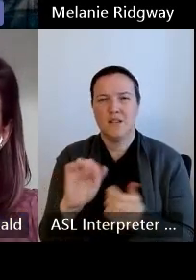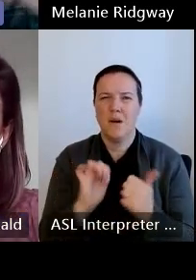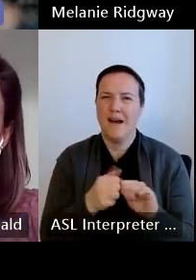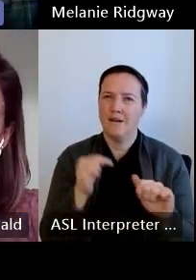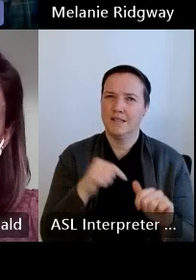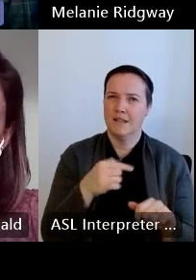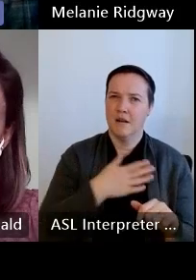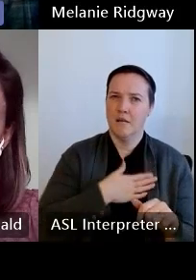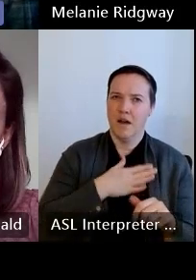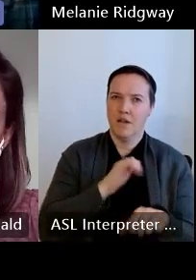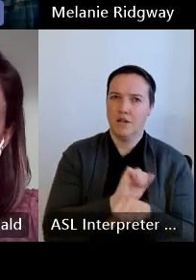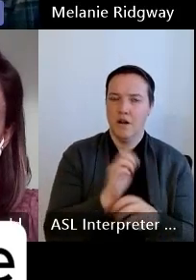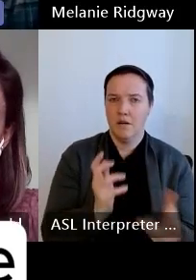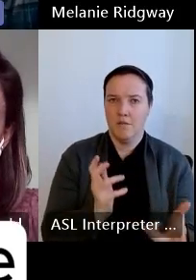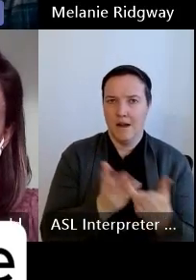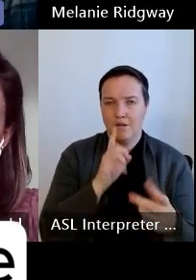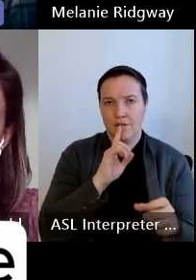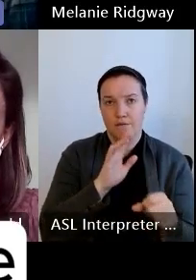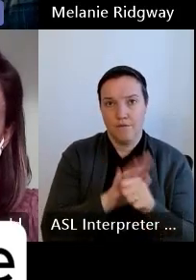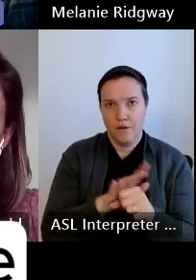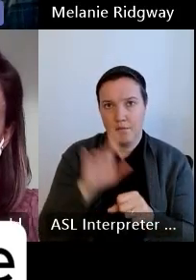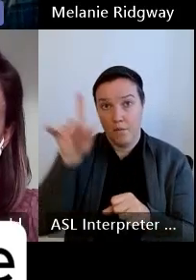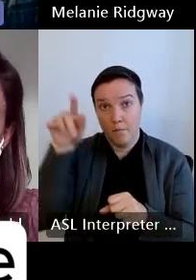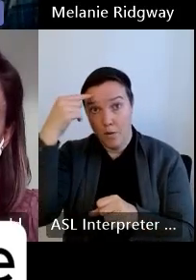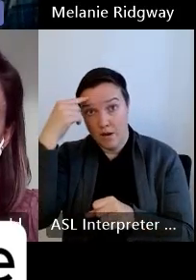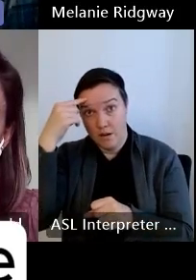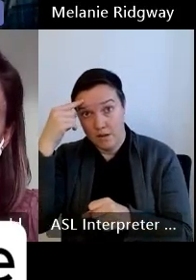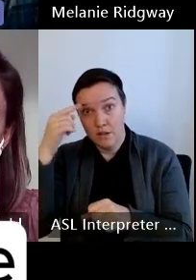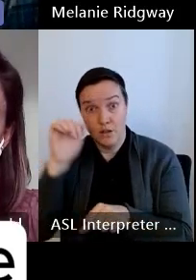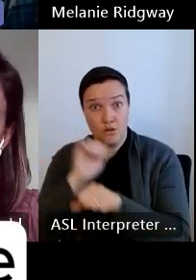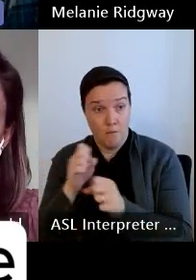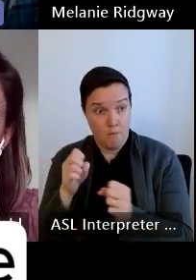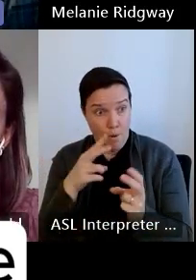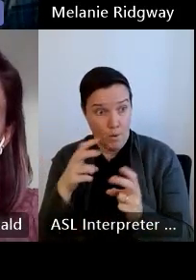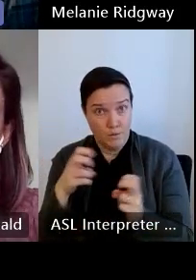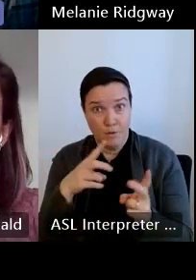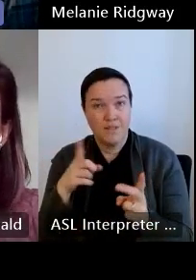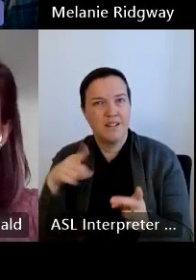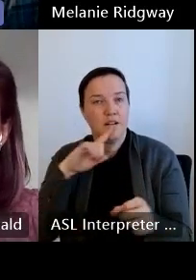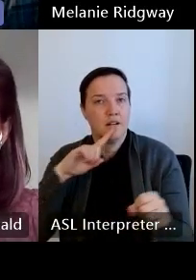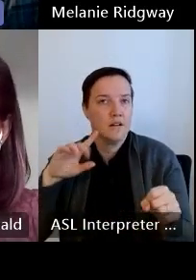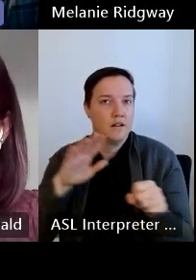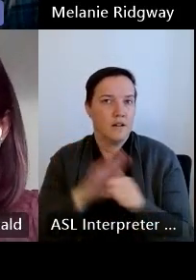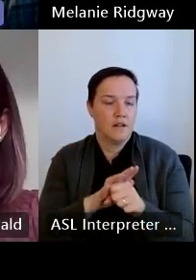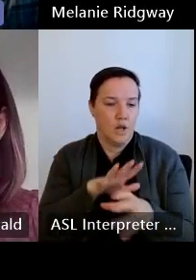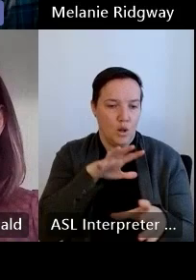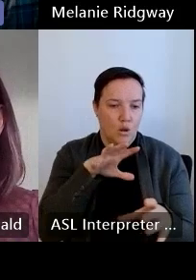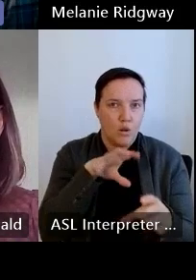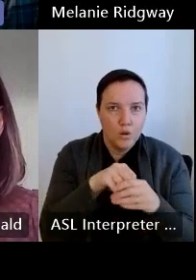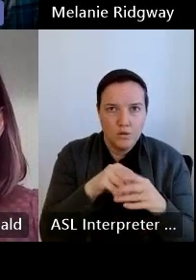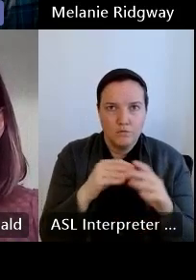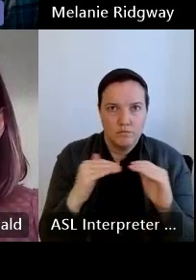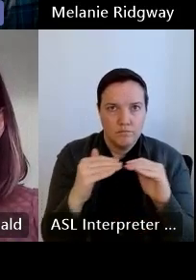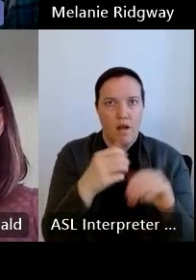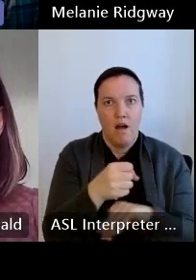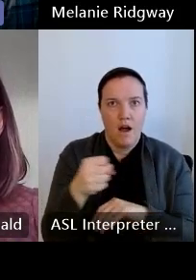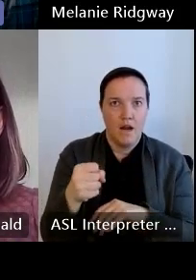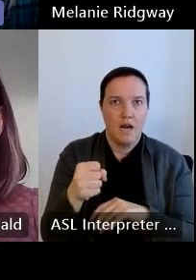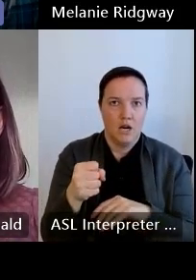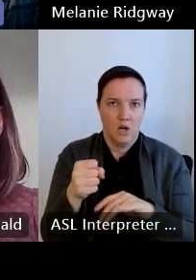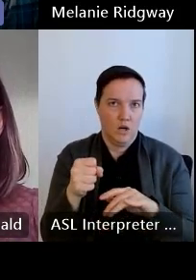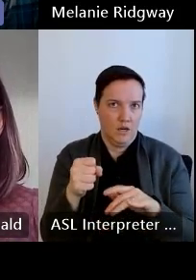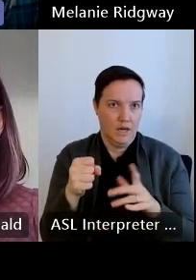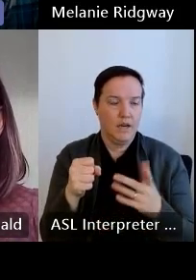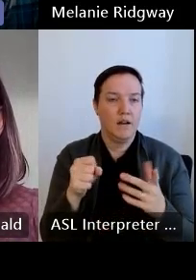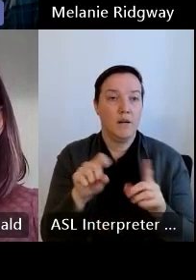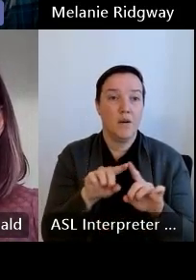Match ensure that employers who are posting jobs are committed to inclusive hiring practices and provide a supportive work environment